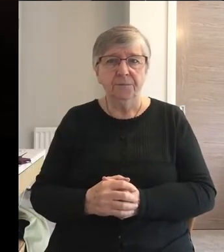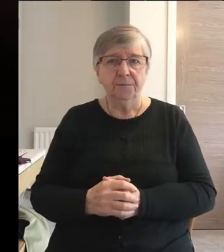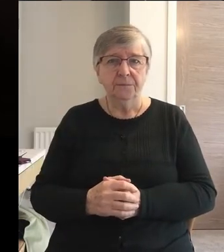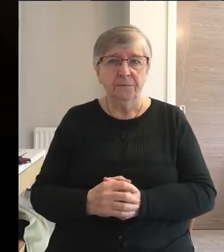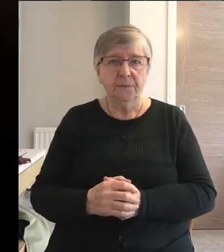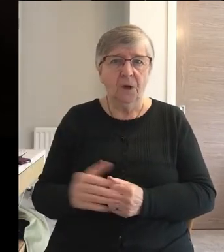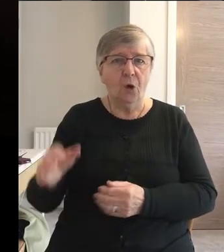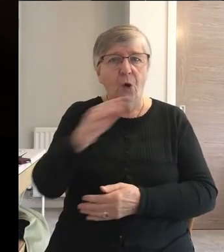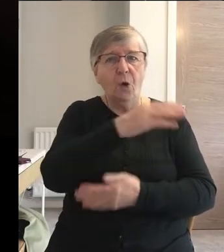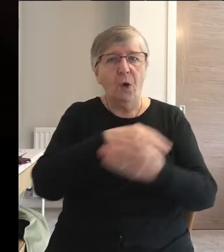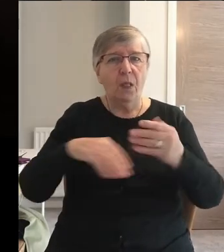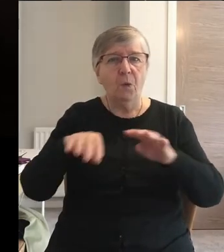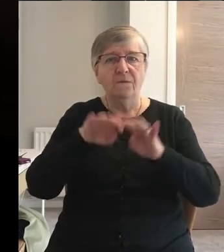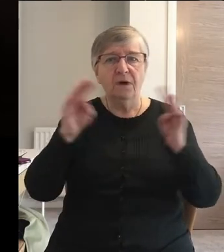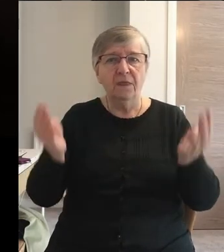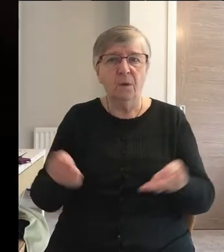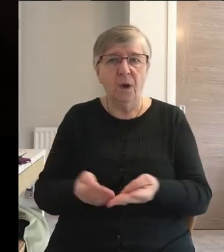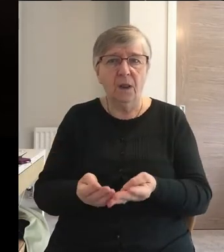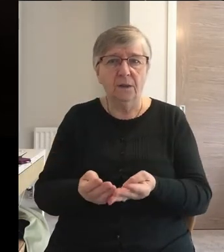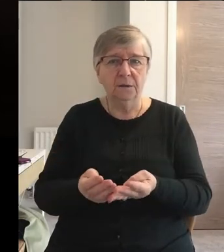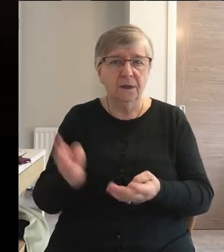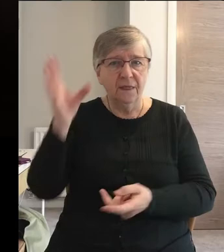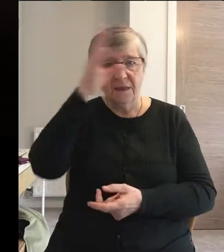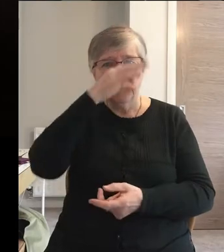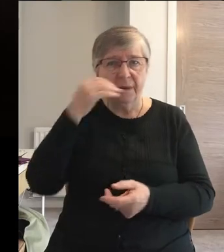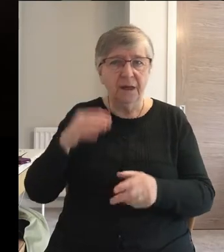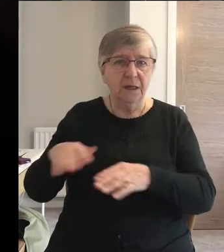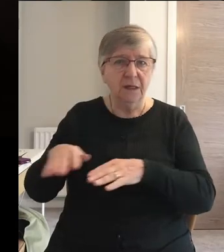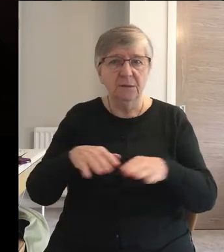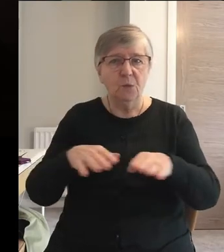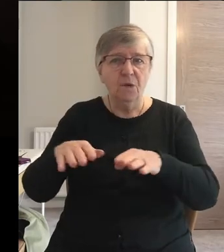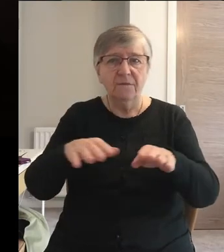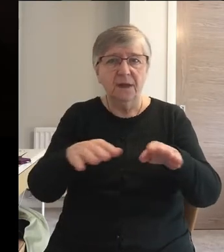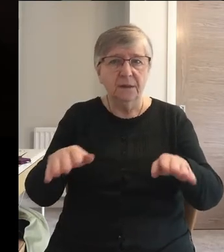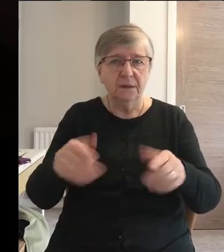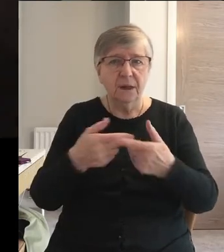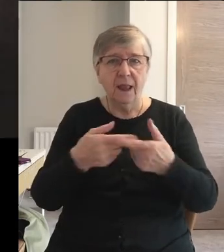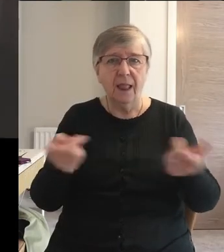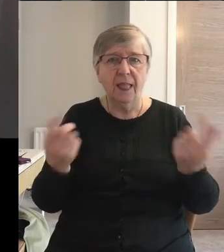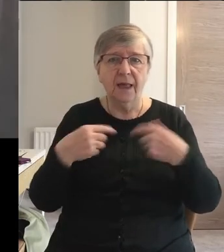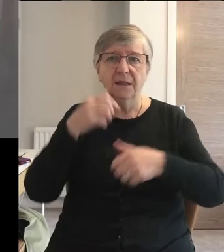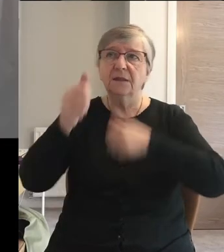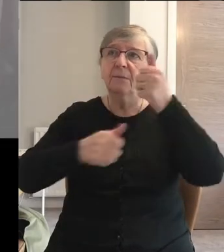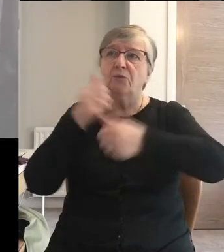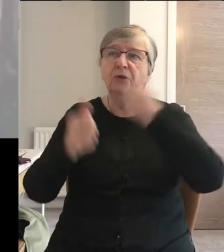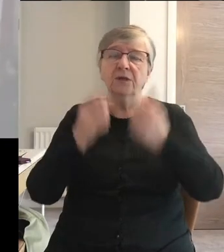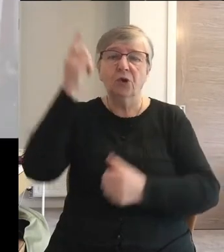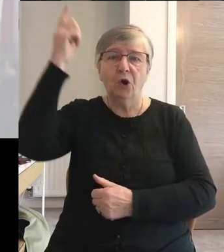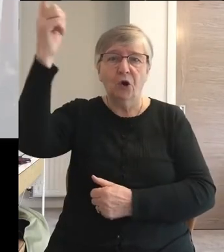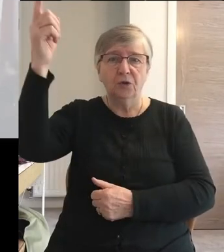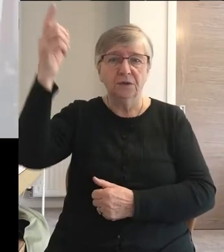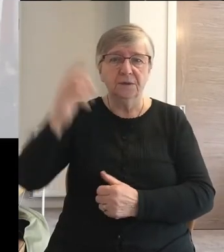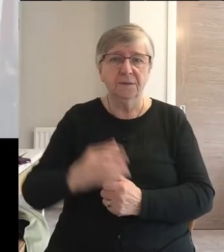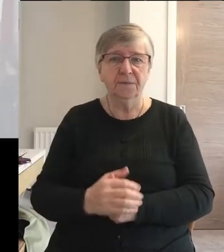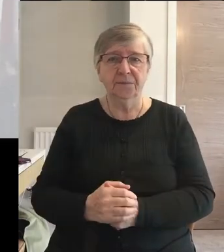All over the world, the Spirit is moving. Let us praise God.